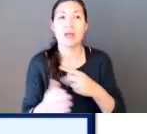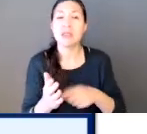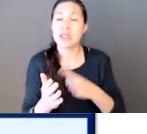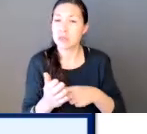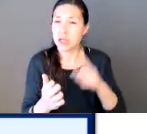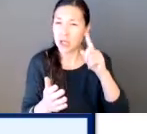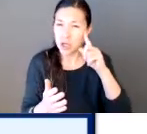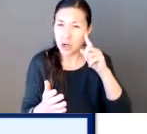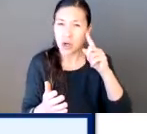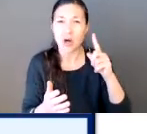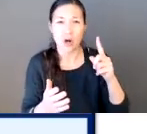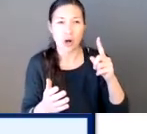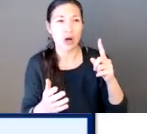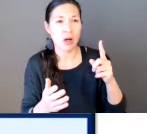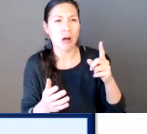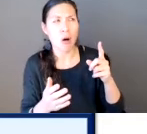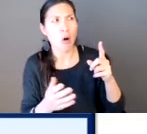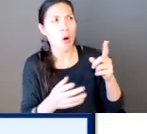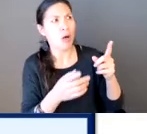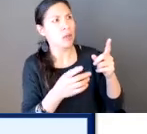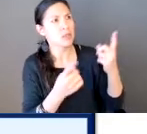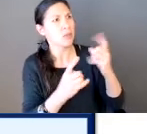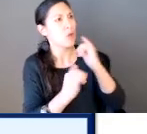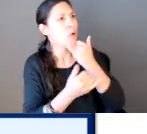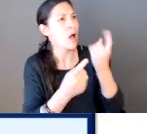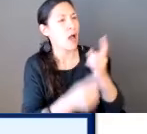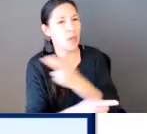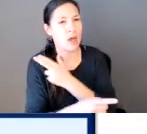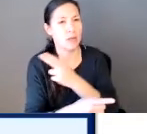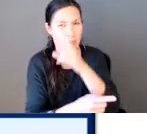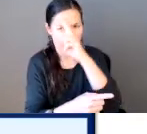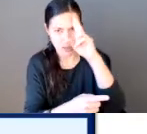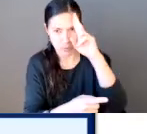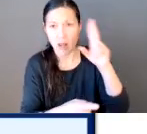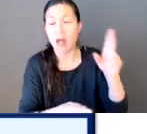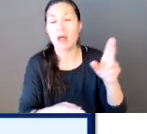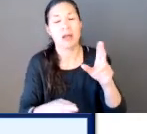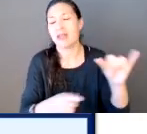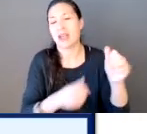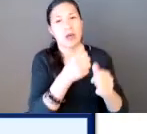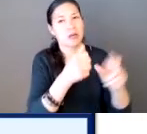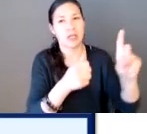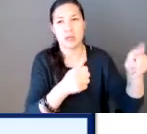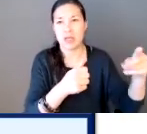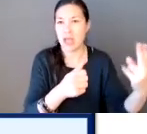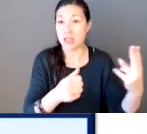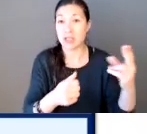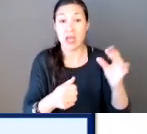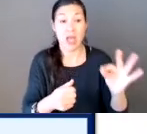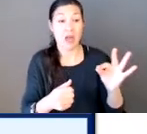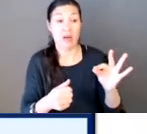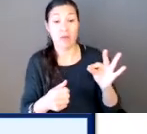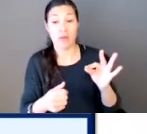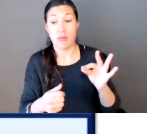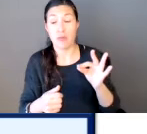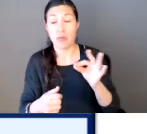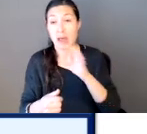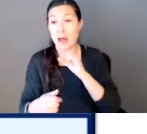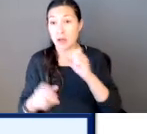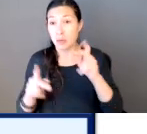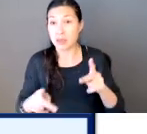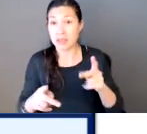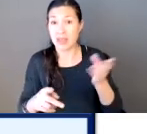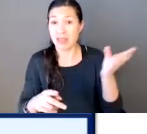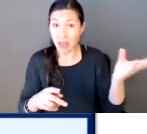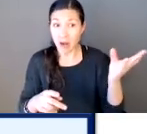obviously go to the Department of Public Health. If family and friends go into a hospital setting, we need to ensure their safety. So if they're abusing the